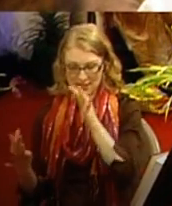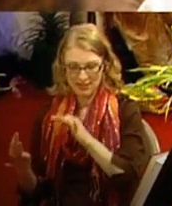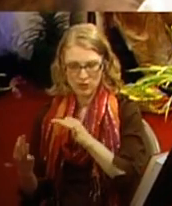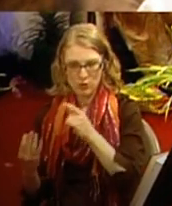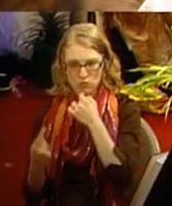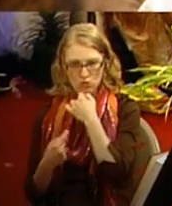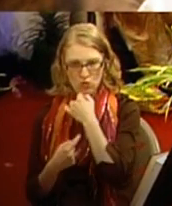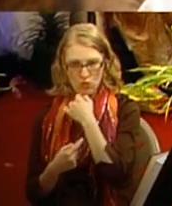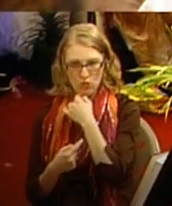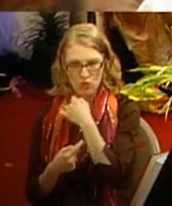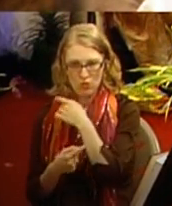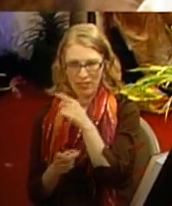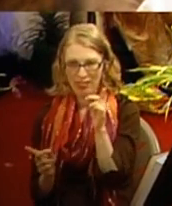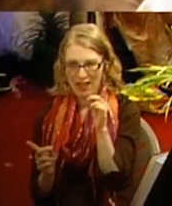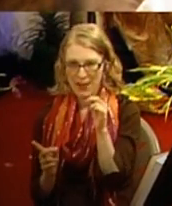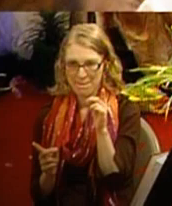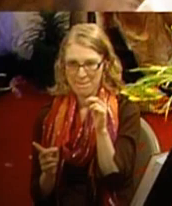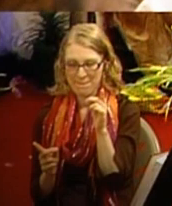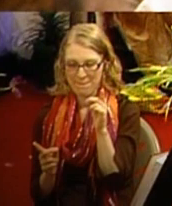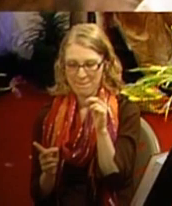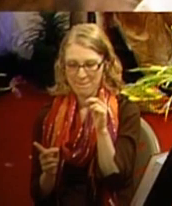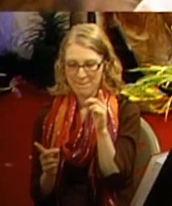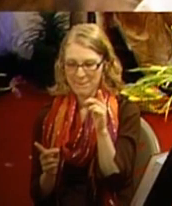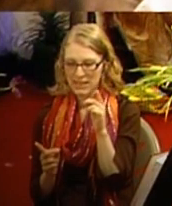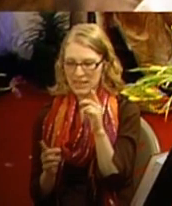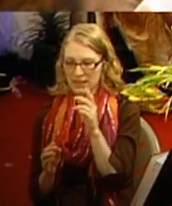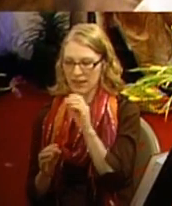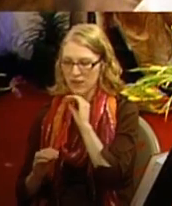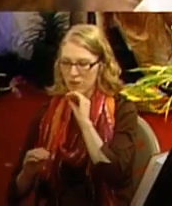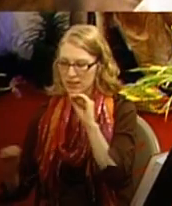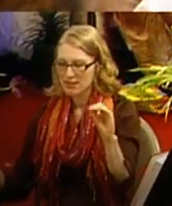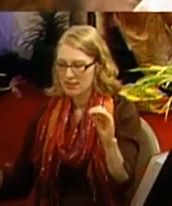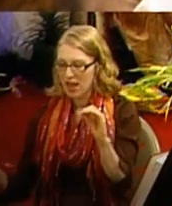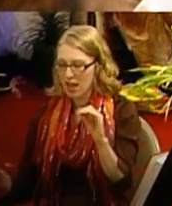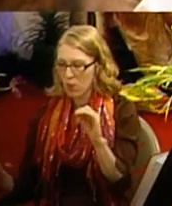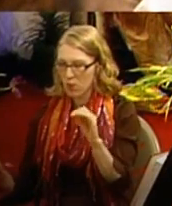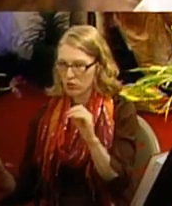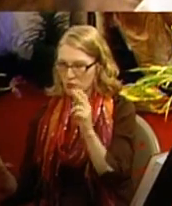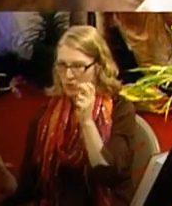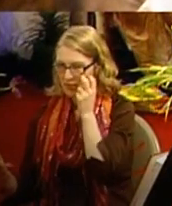whom they say, that there are none so blind that they will not see.